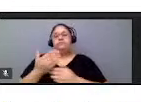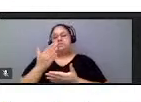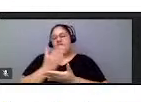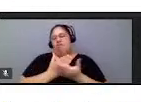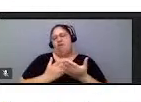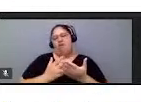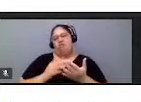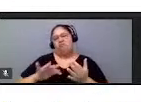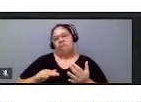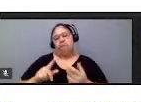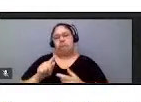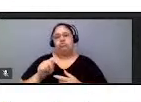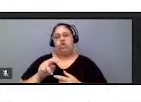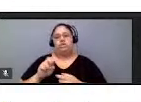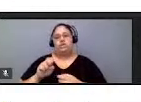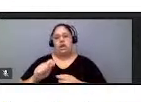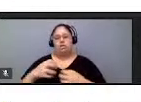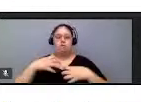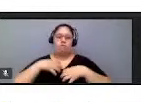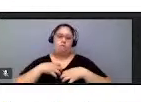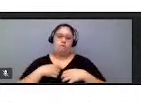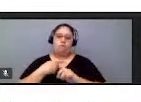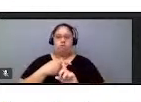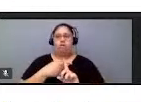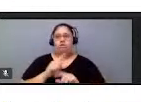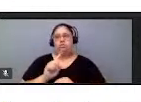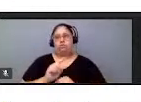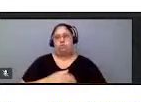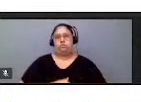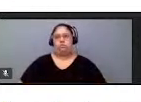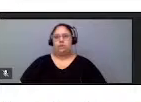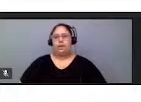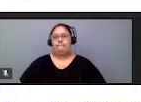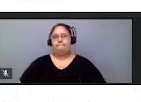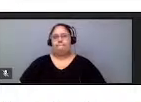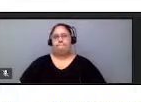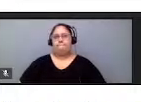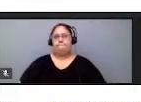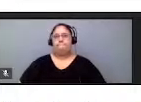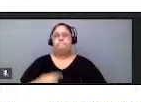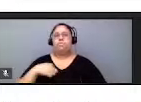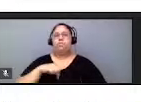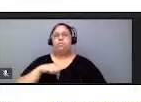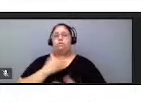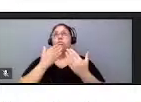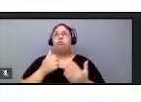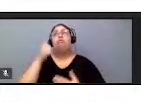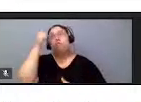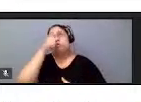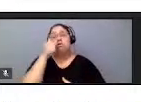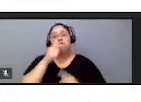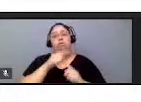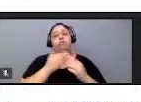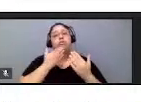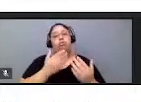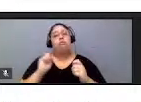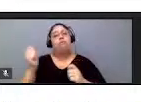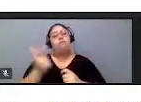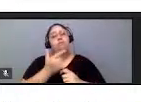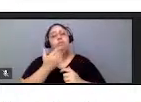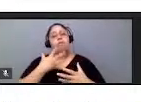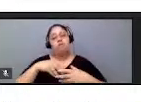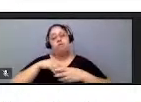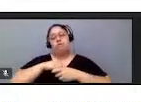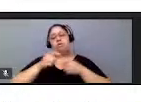what transnet's own Target is we thank God and we thank everyone in the